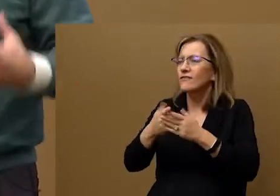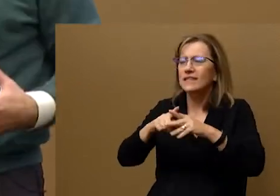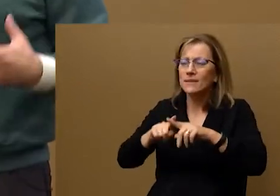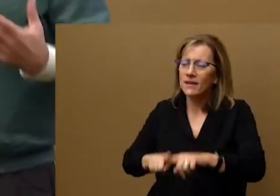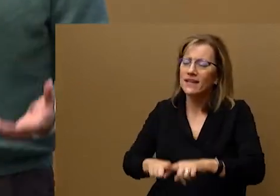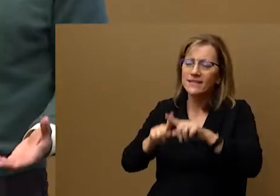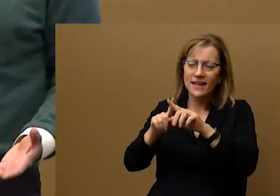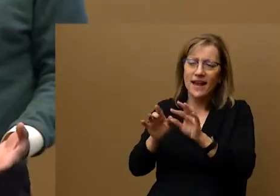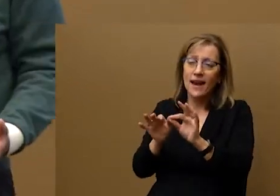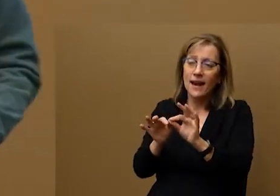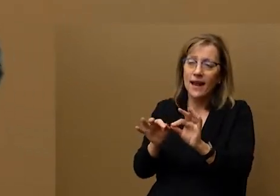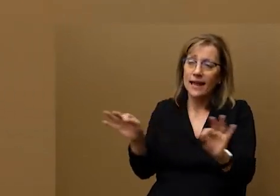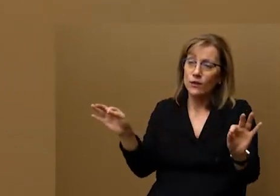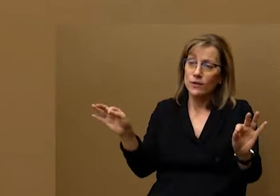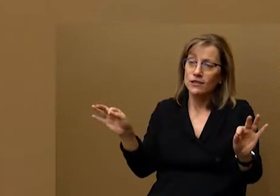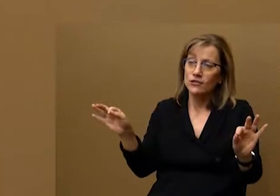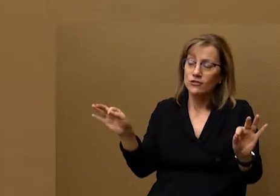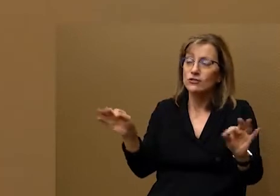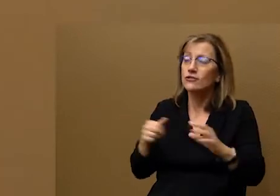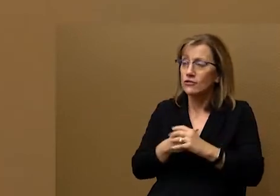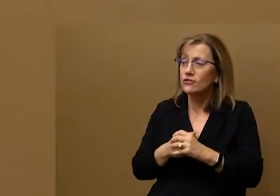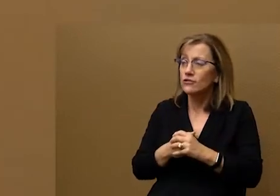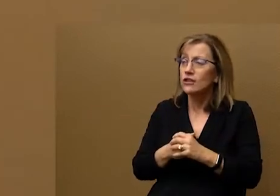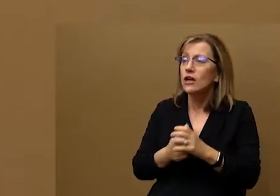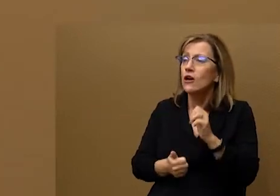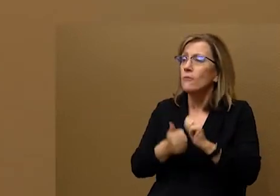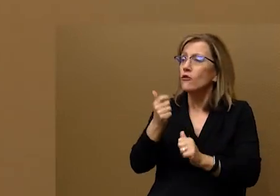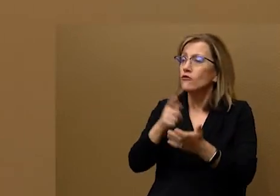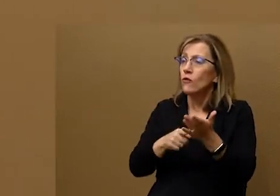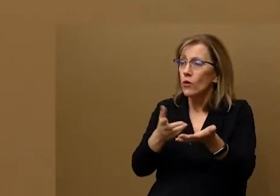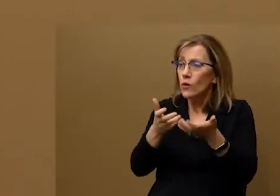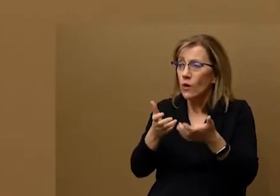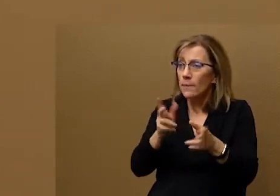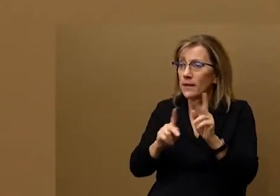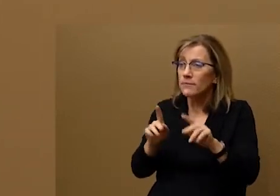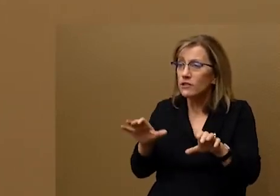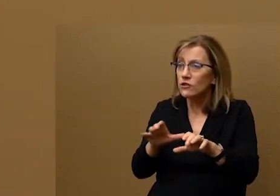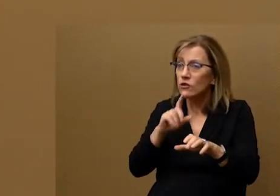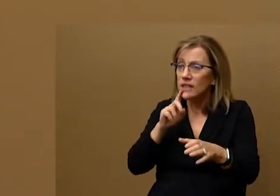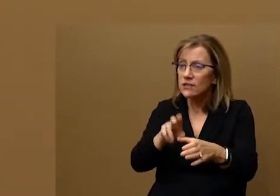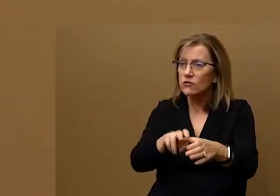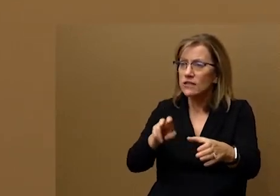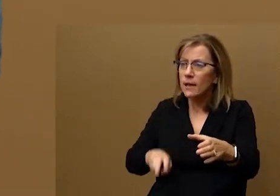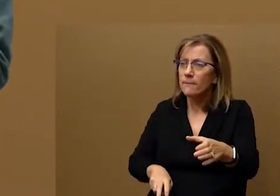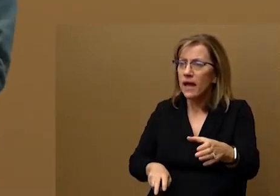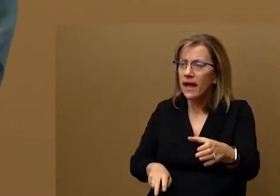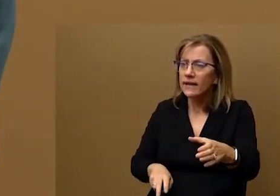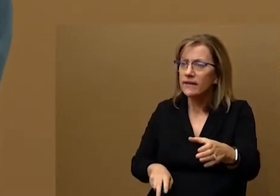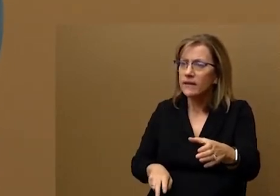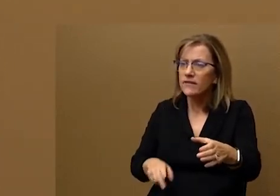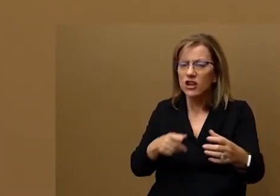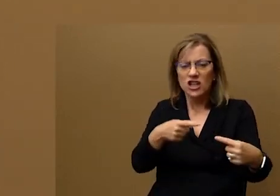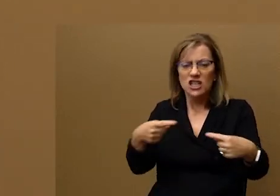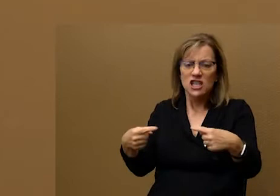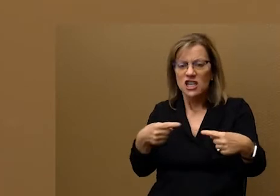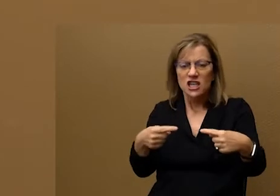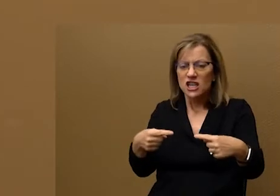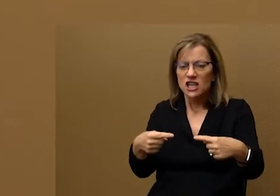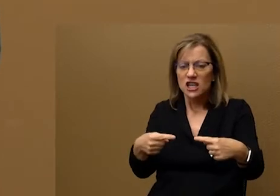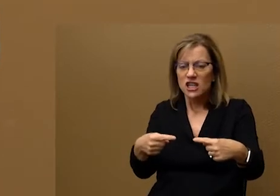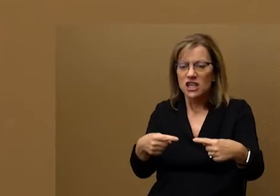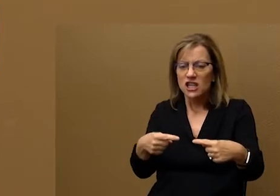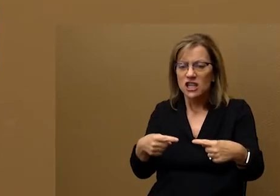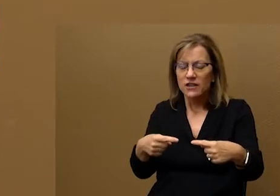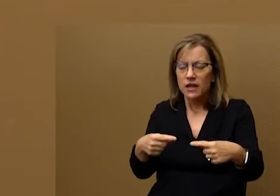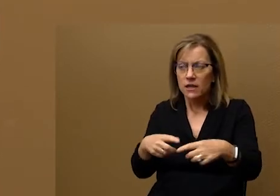will be dependent on language skills. But absolutely, most of what we want people to do in this is to step back and go,